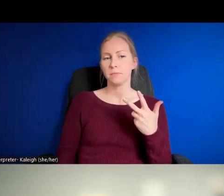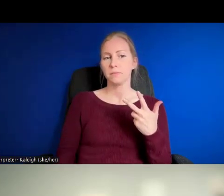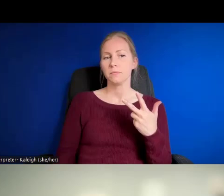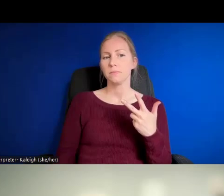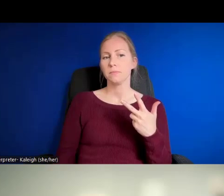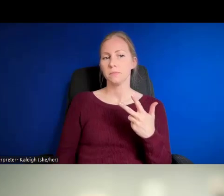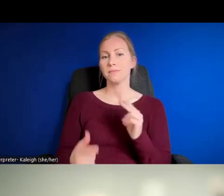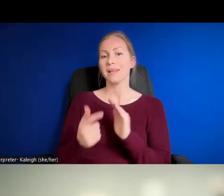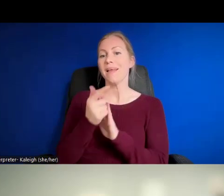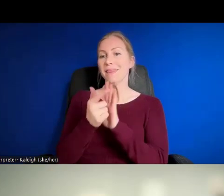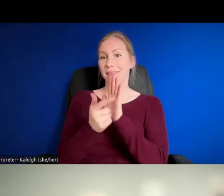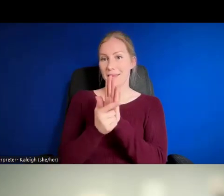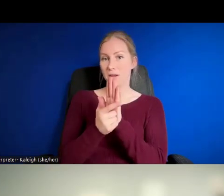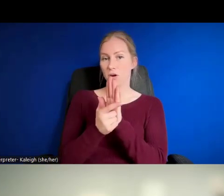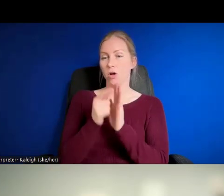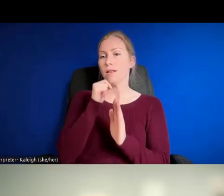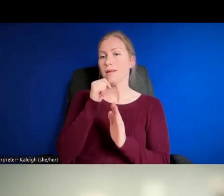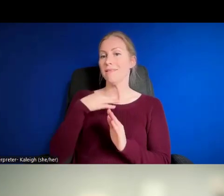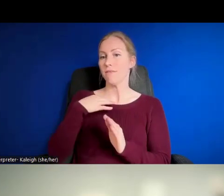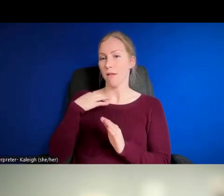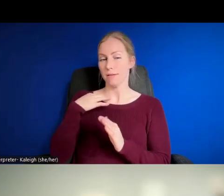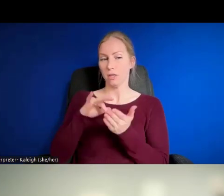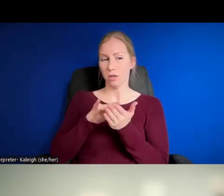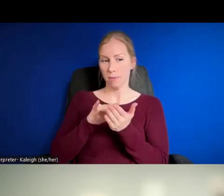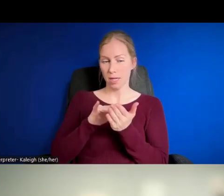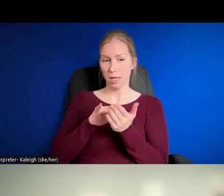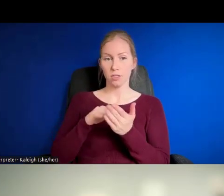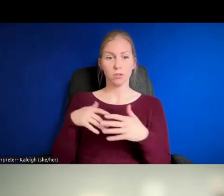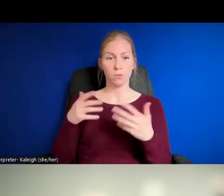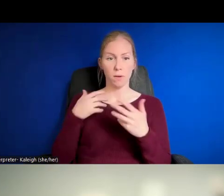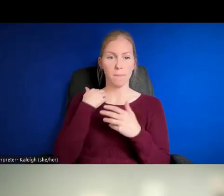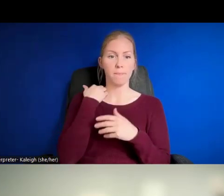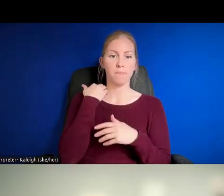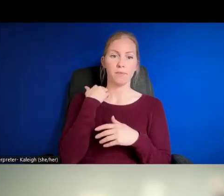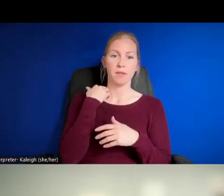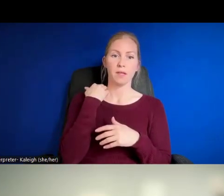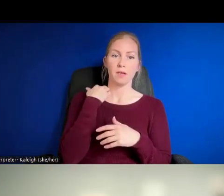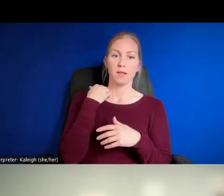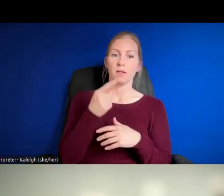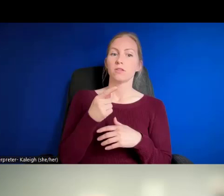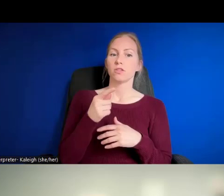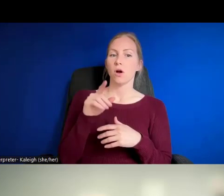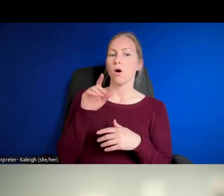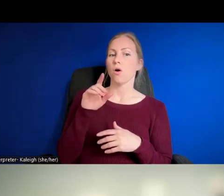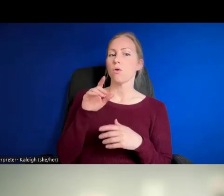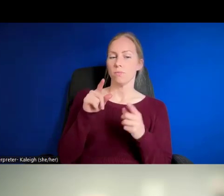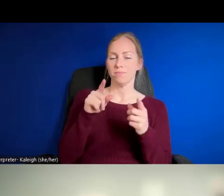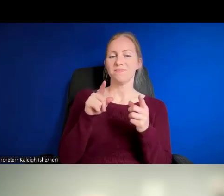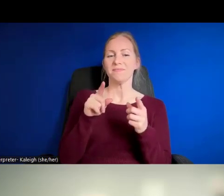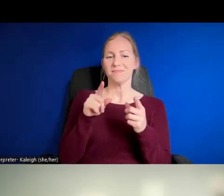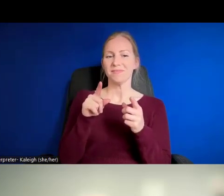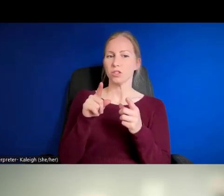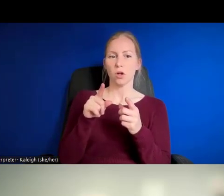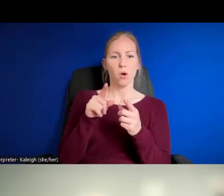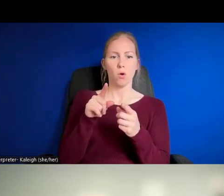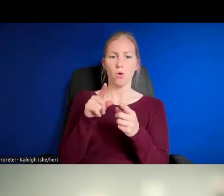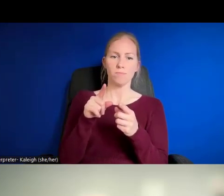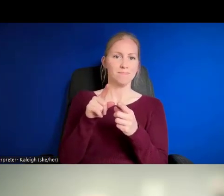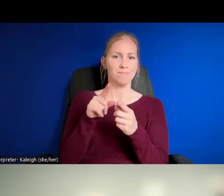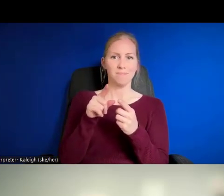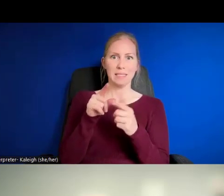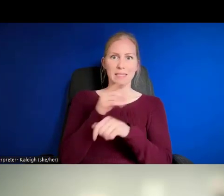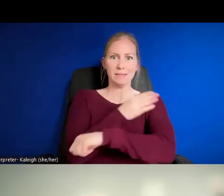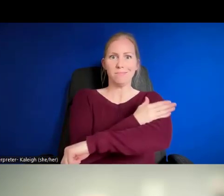legal involuntary medication is to prevent irreversible deterioration of serious mental illness.